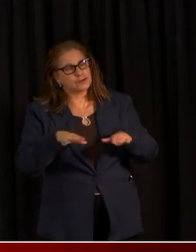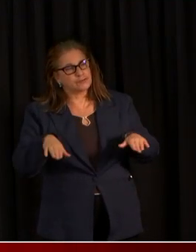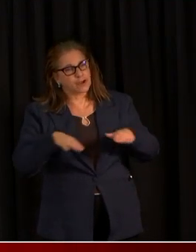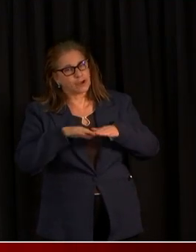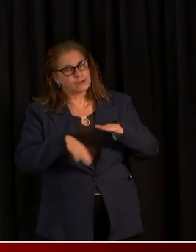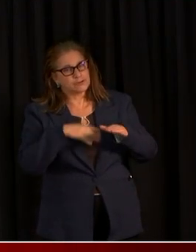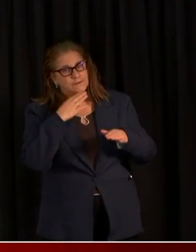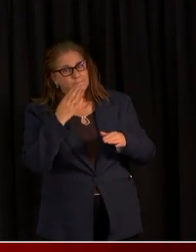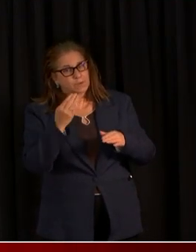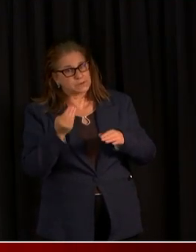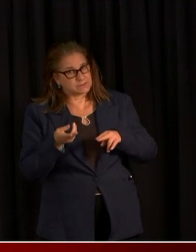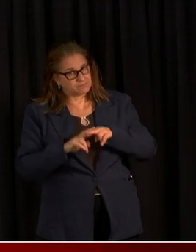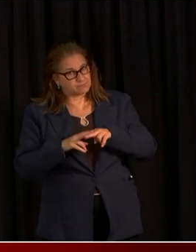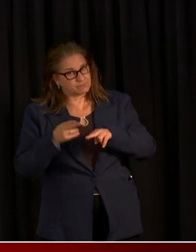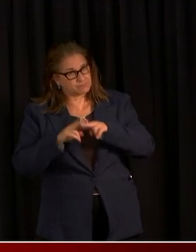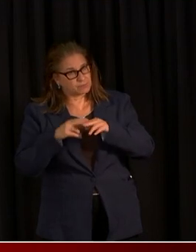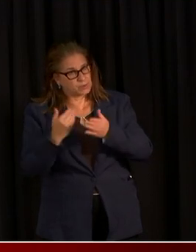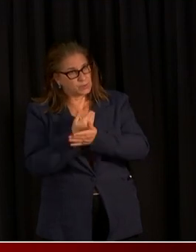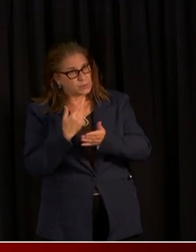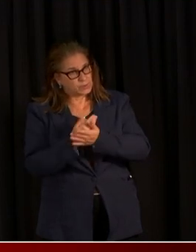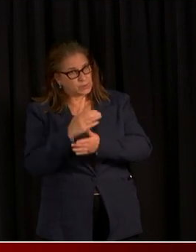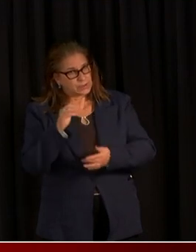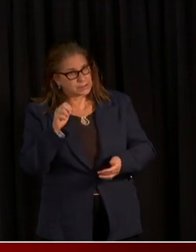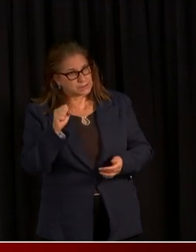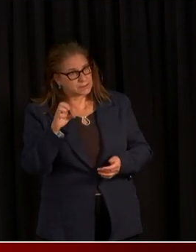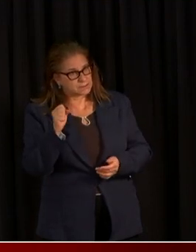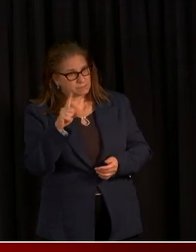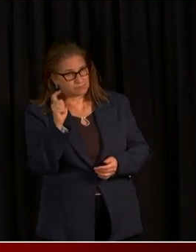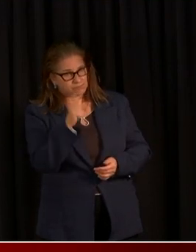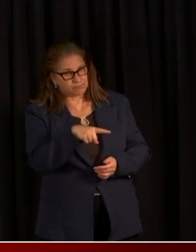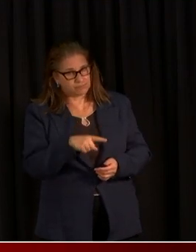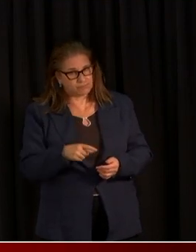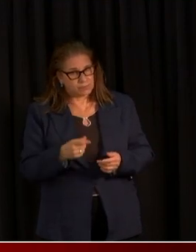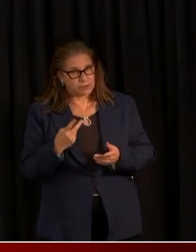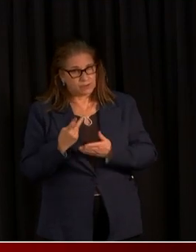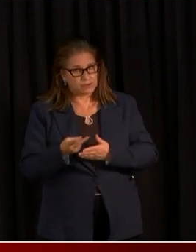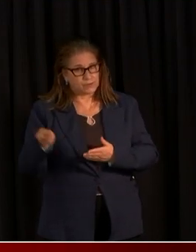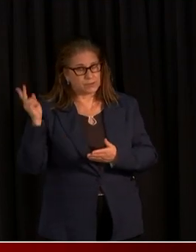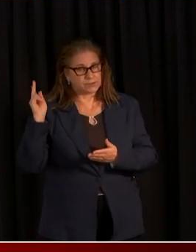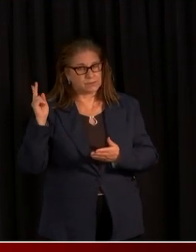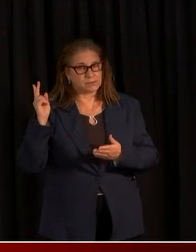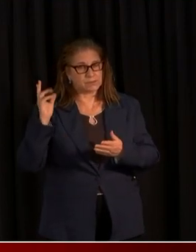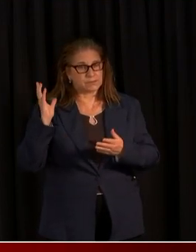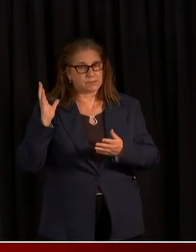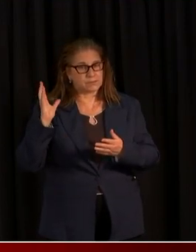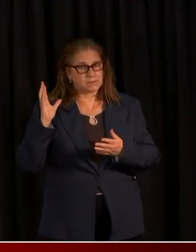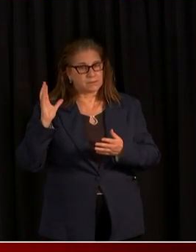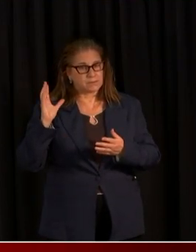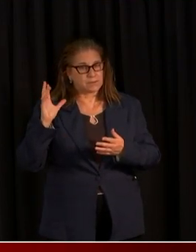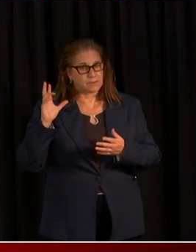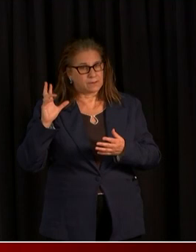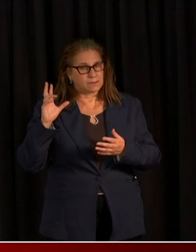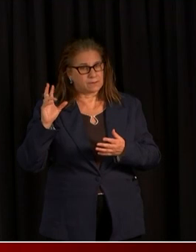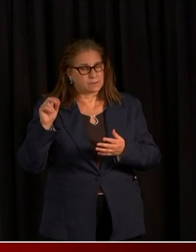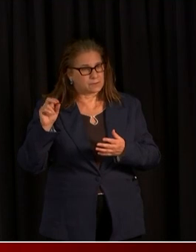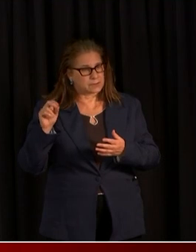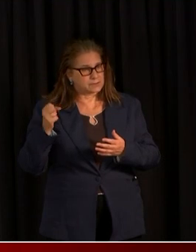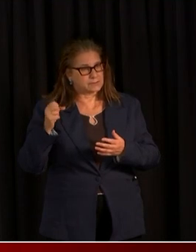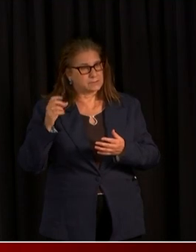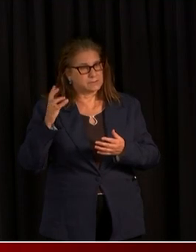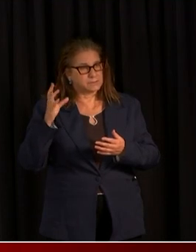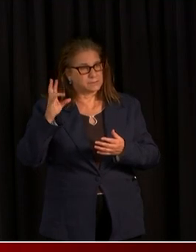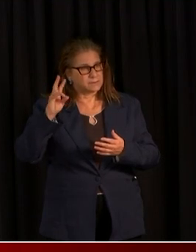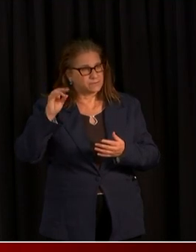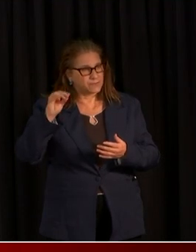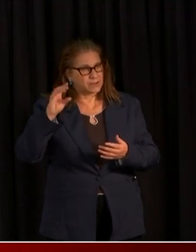we're seeing more and more new cases. You know, a couple weeks ago we were in the 30s, now we're in the 70s, 80s, over 100 today. I